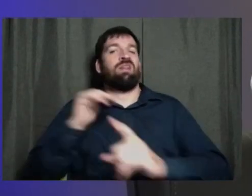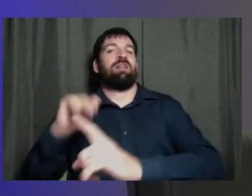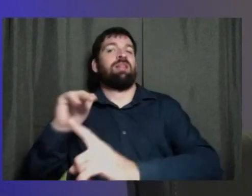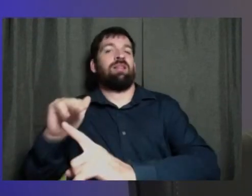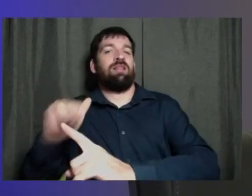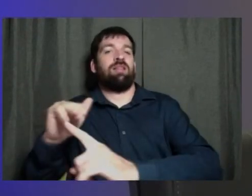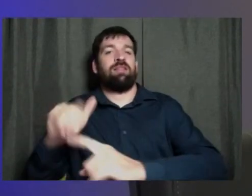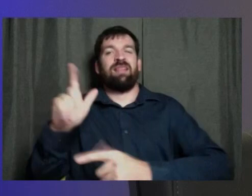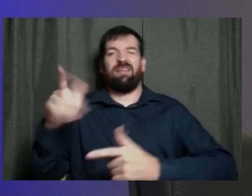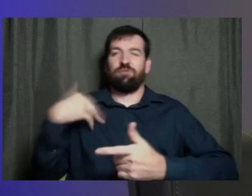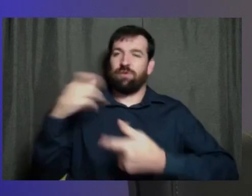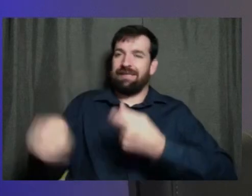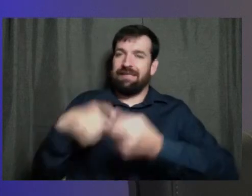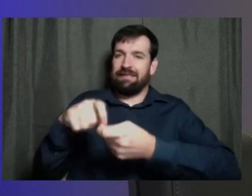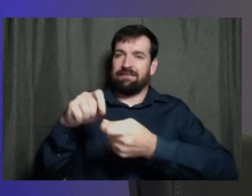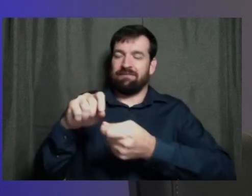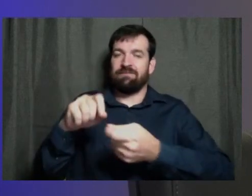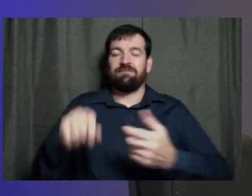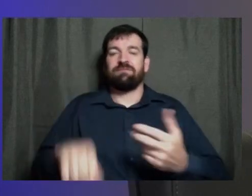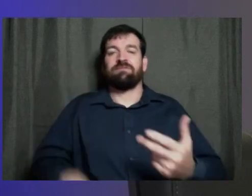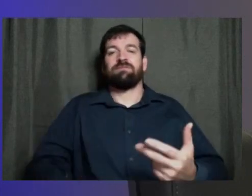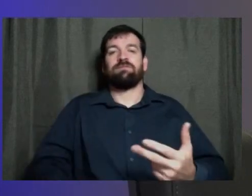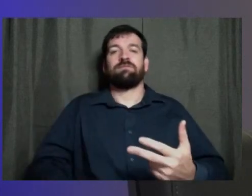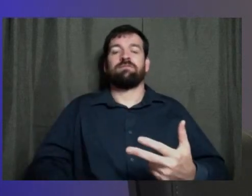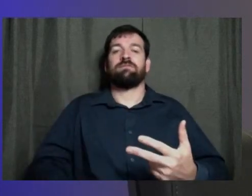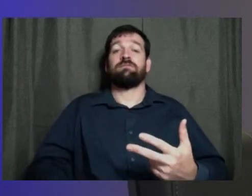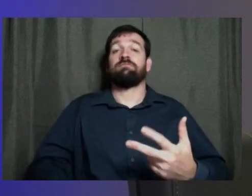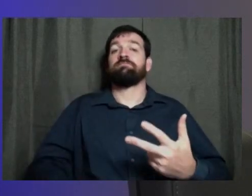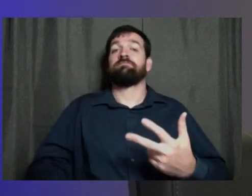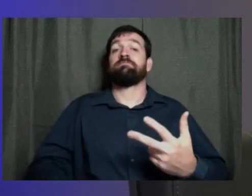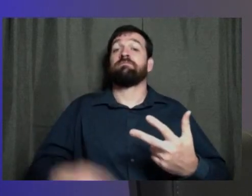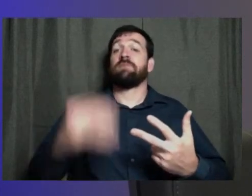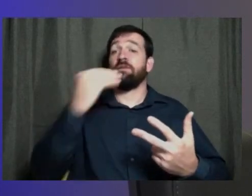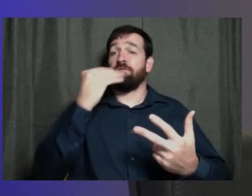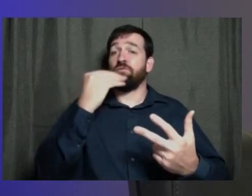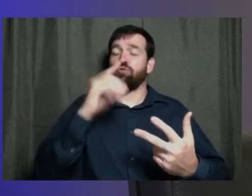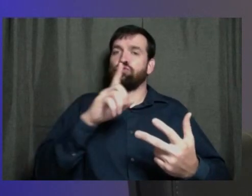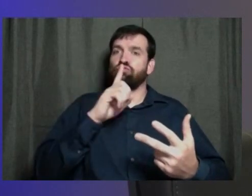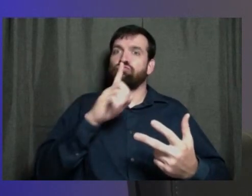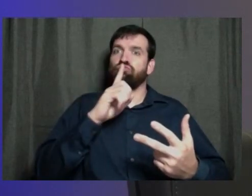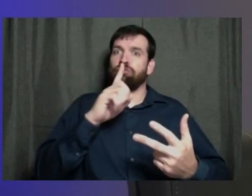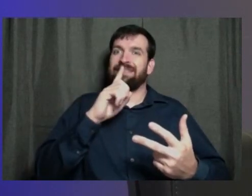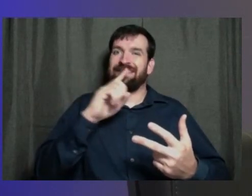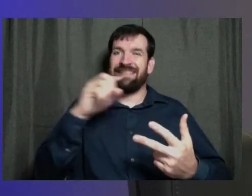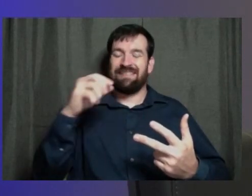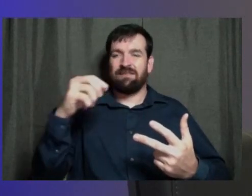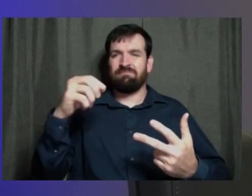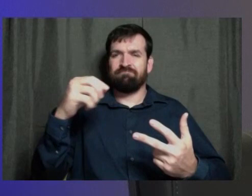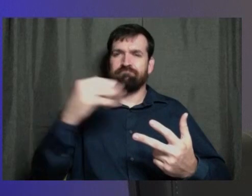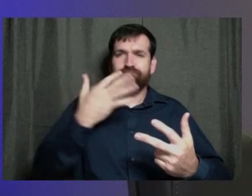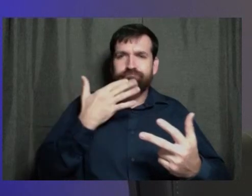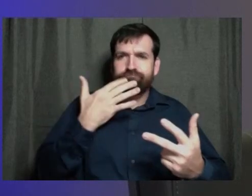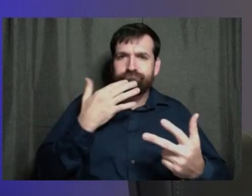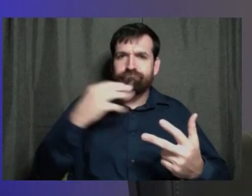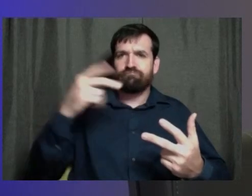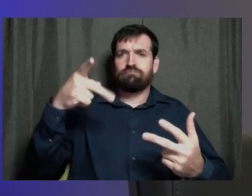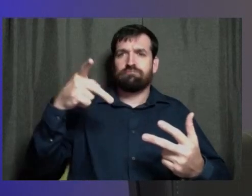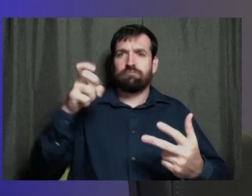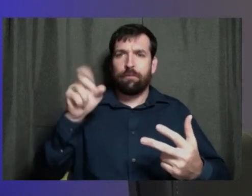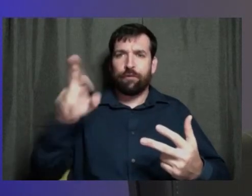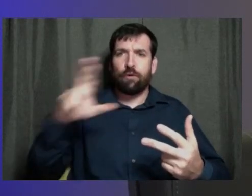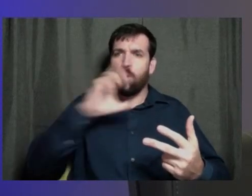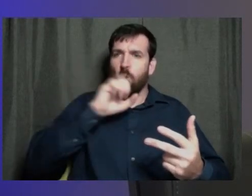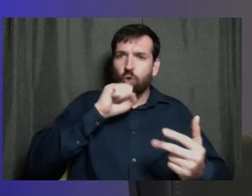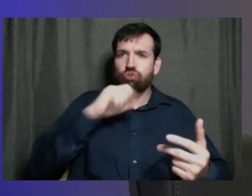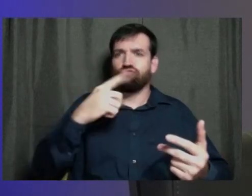amount of these sorts of foods. But think about the foods that are really deeply pigmented, right? So the peppers, the yellow, the orange, the red peppers,